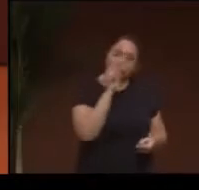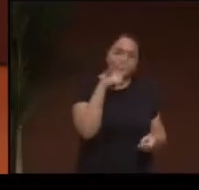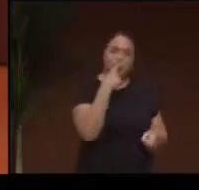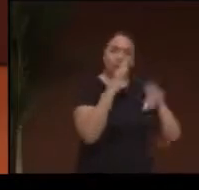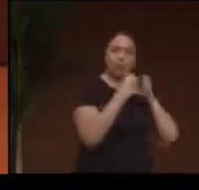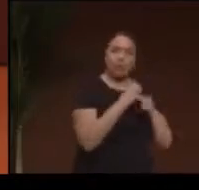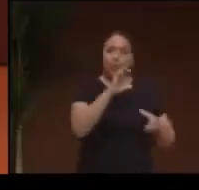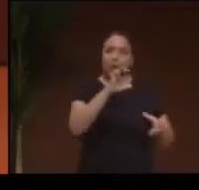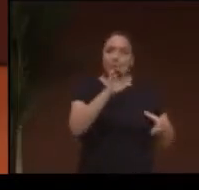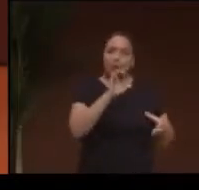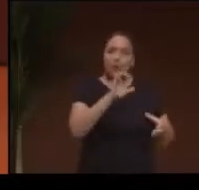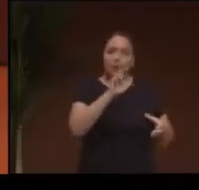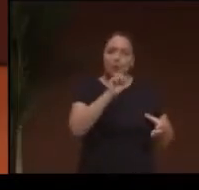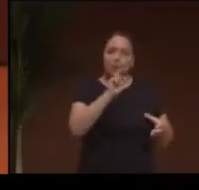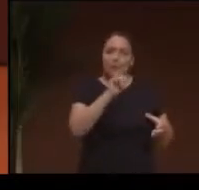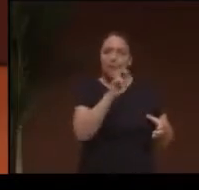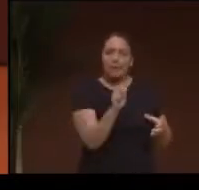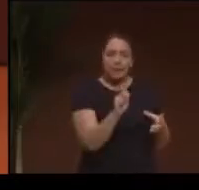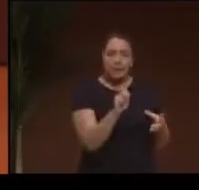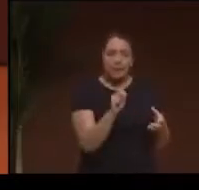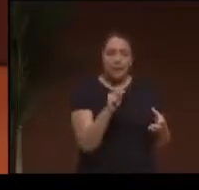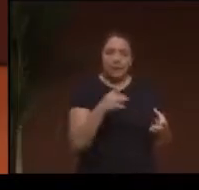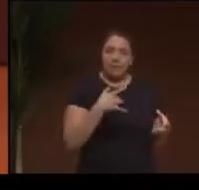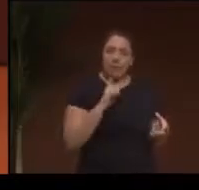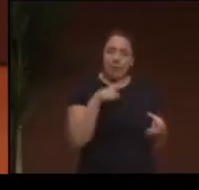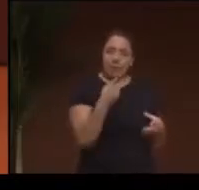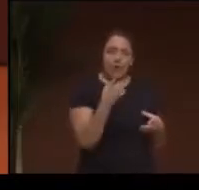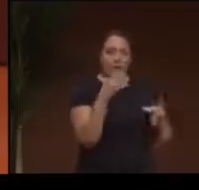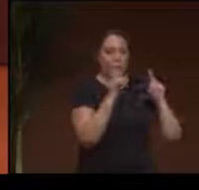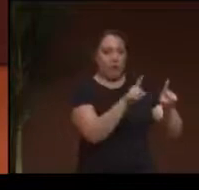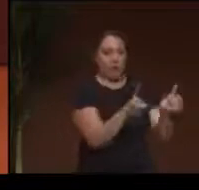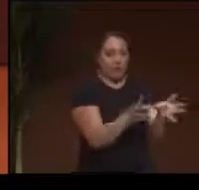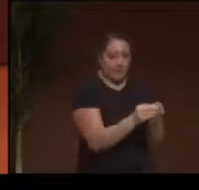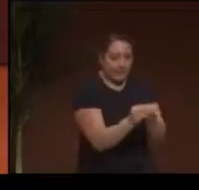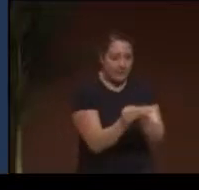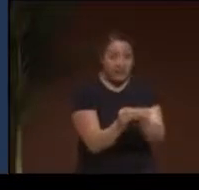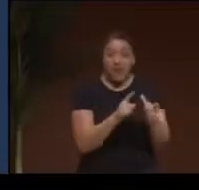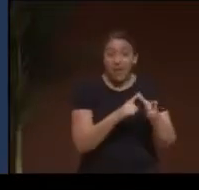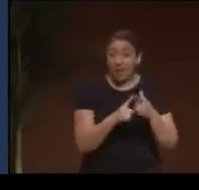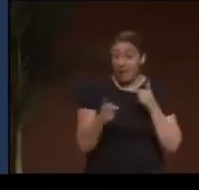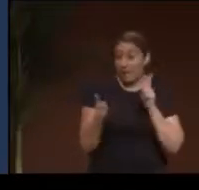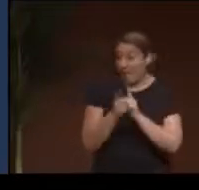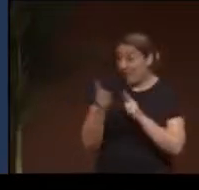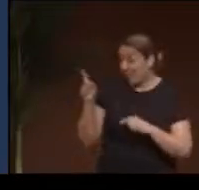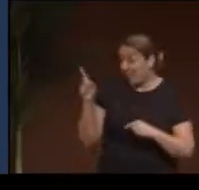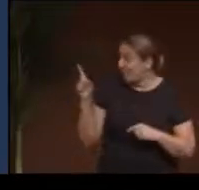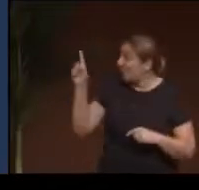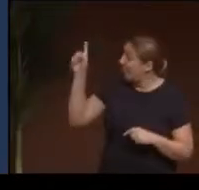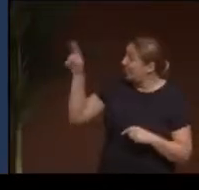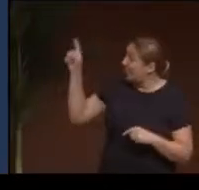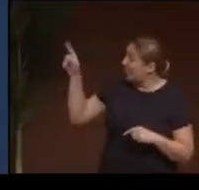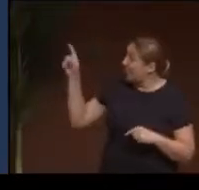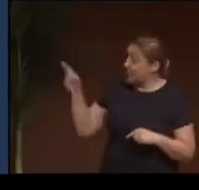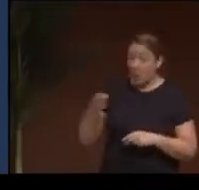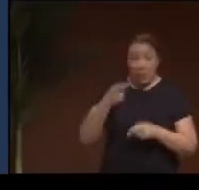people that were actually in the powwow circuit. And then I ran into these guys, and these guys were the Brooklyn